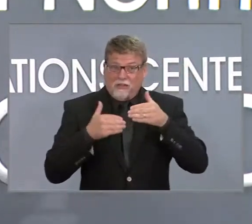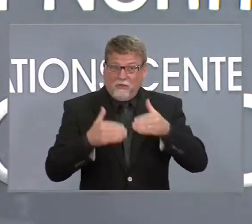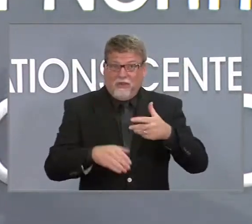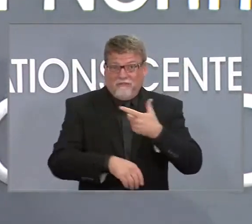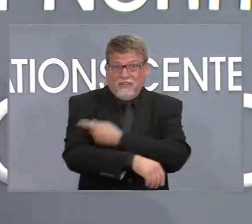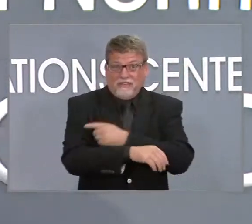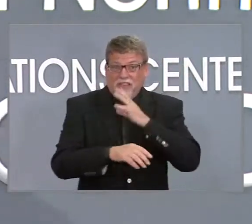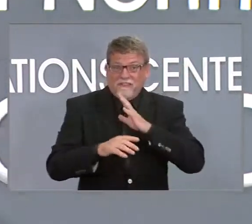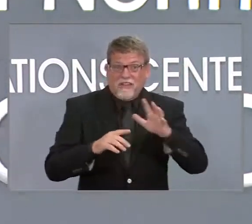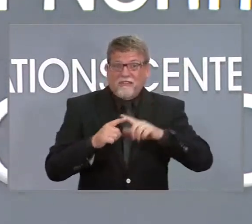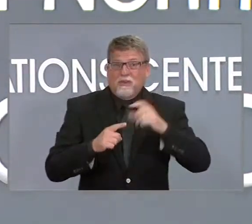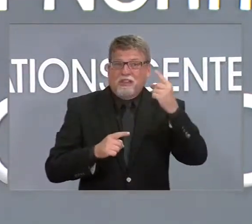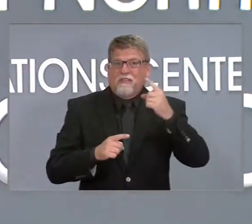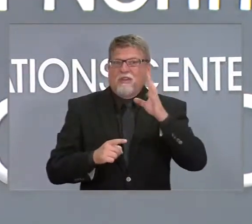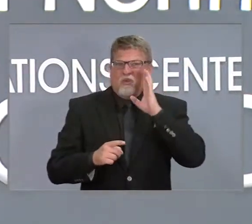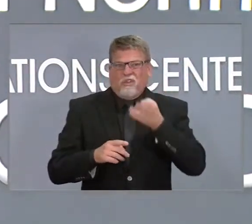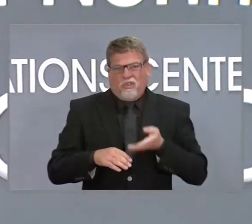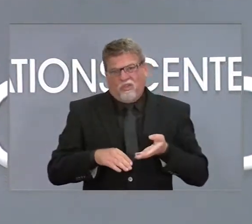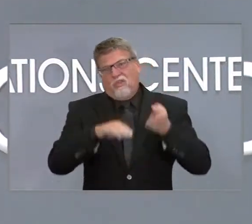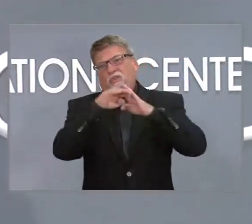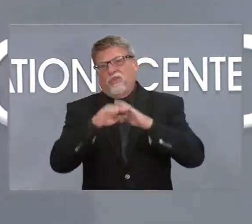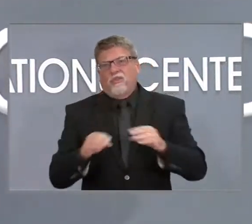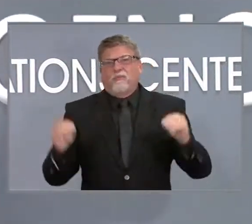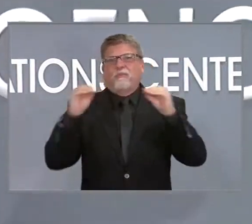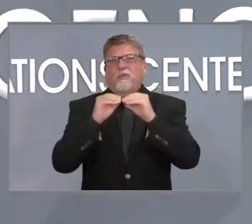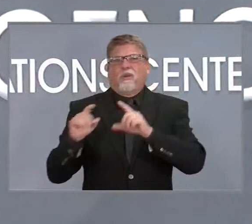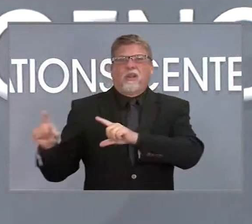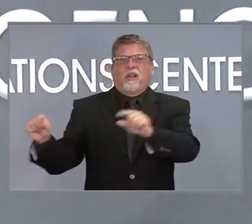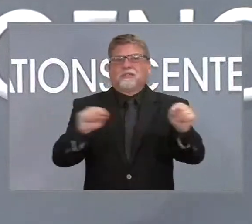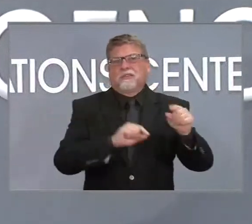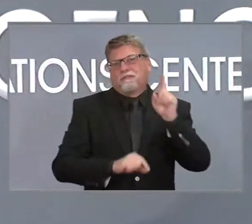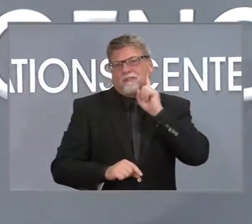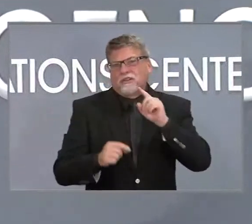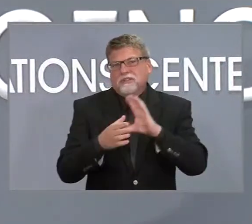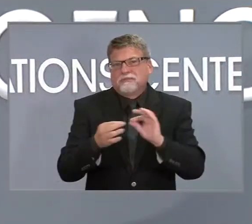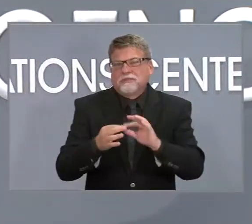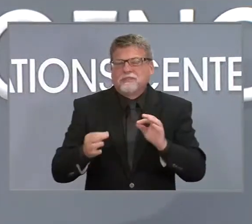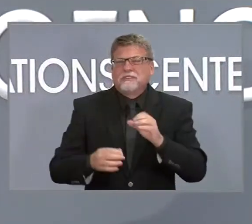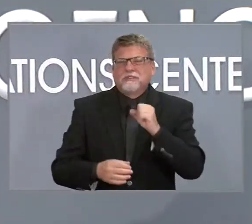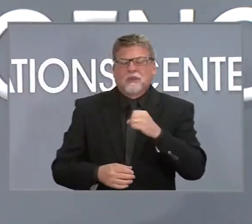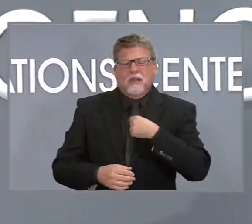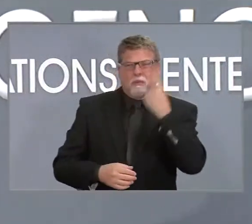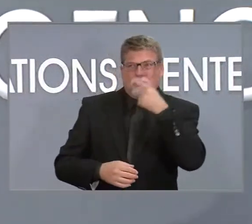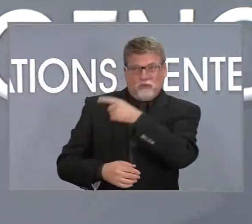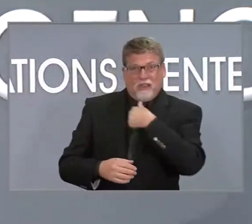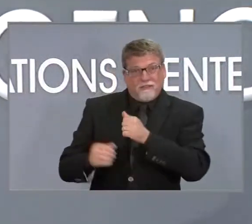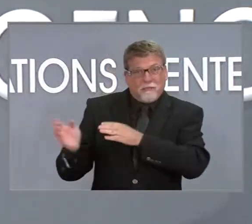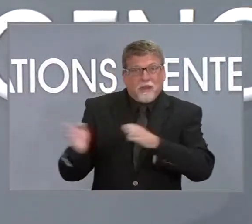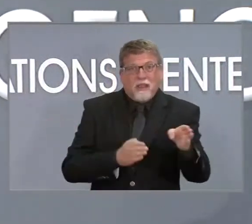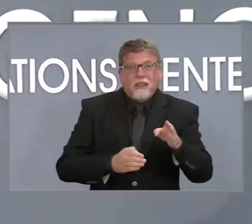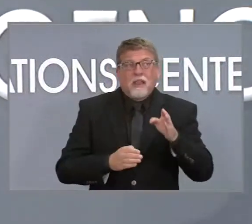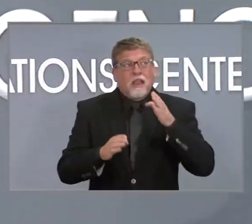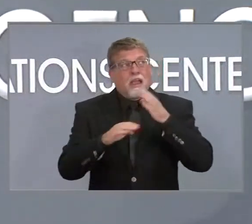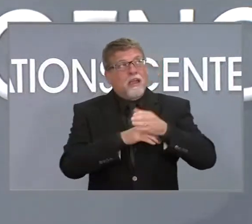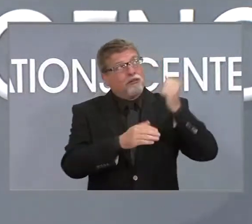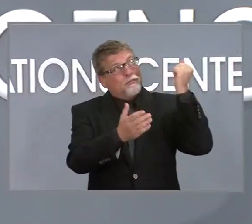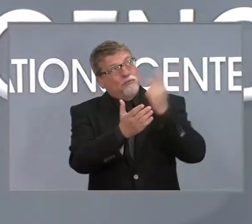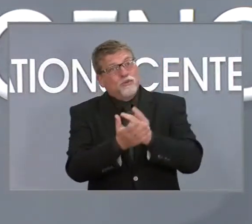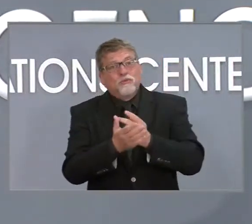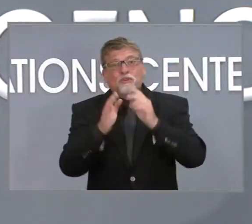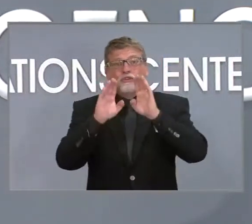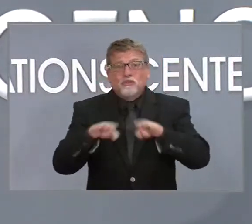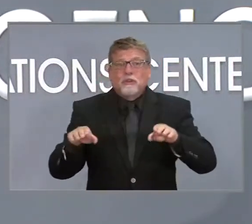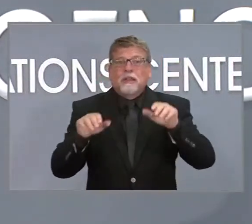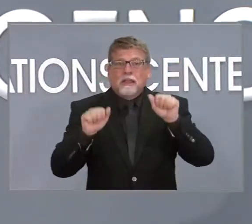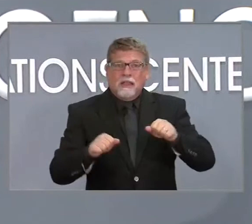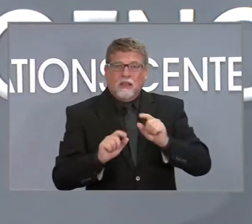ready? Or do you have, what kind of counter messaging are you planning once kids are getting their